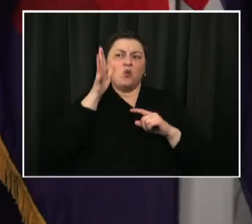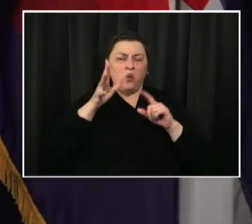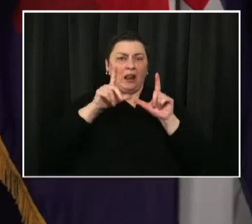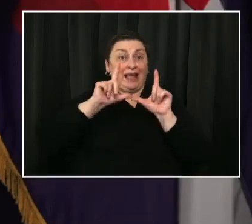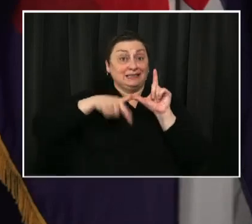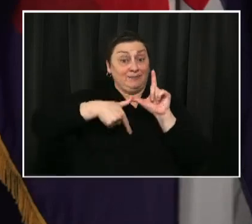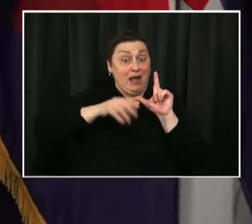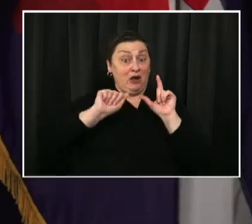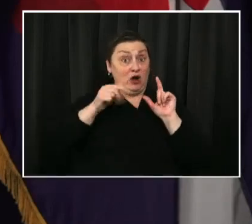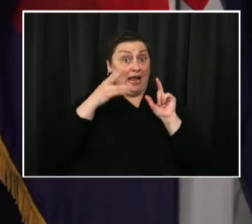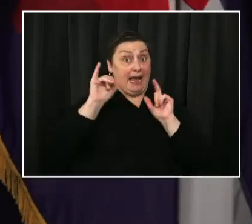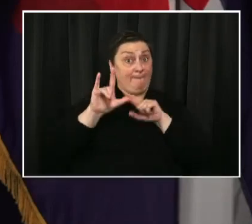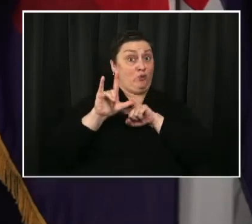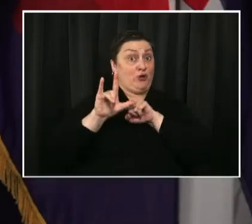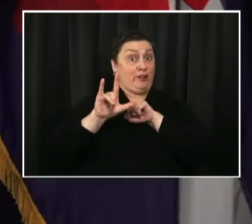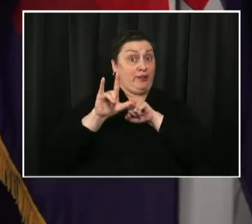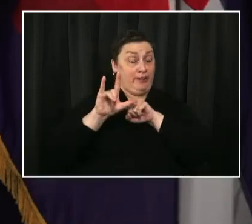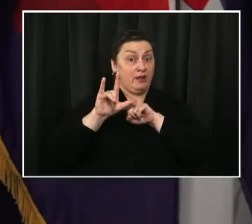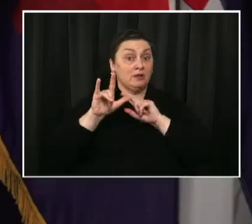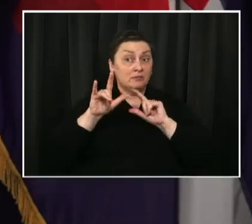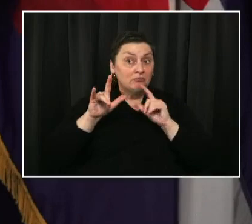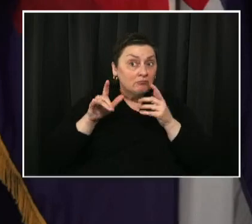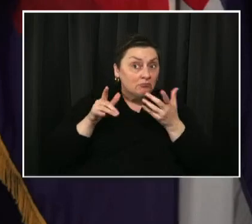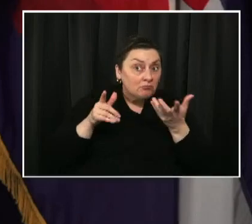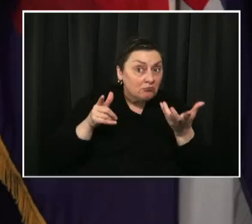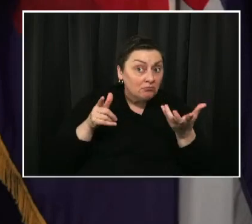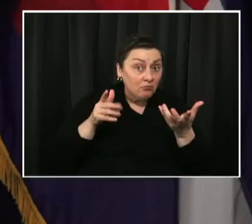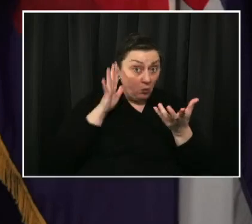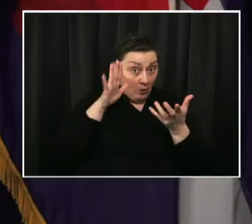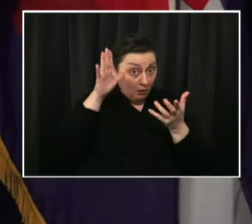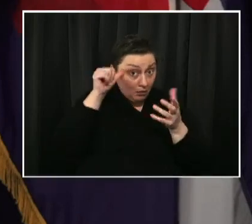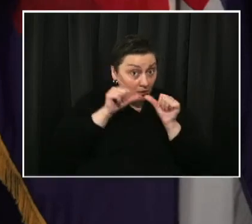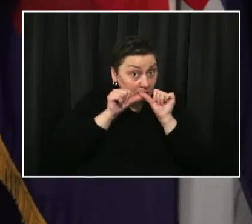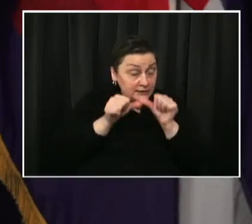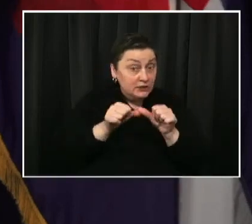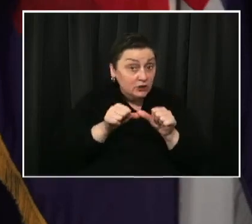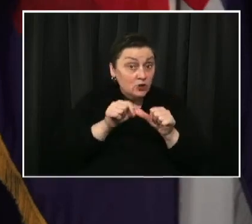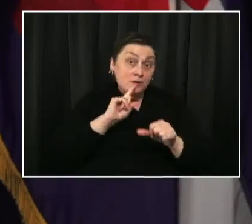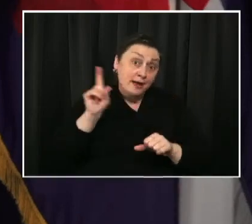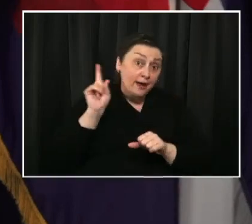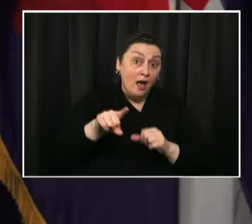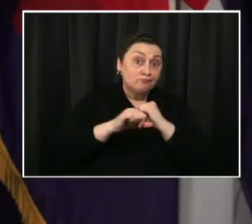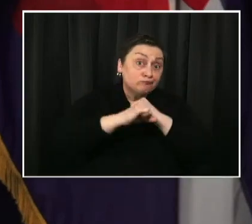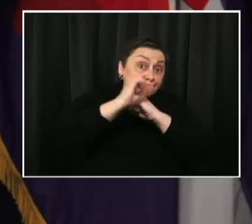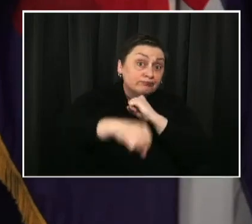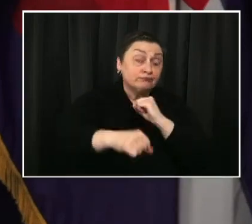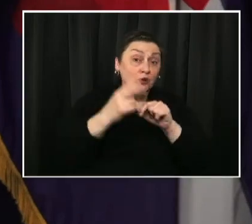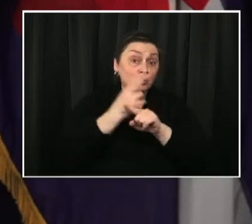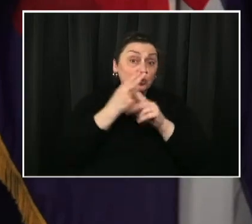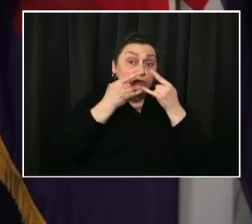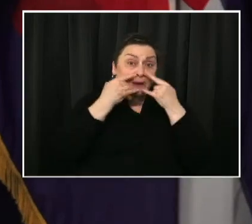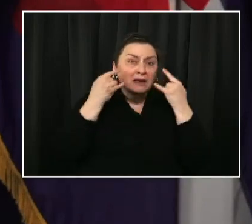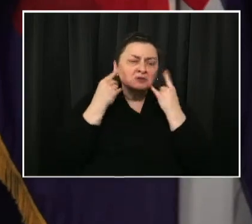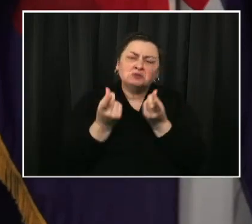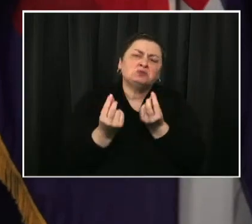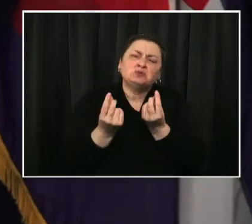it fit in with all this that you're talking about with the dial? Well, so